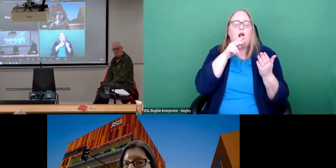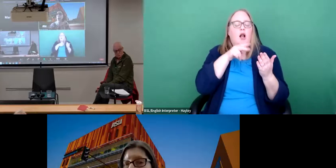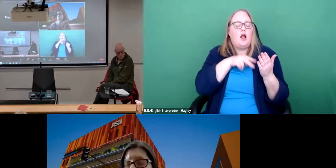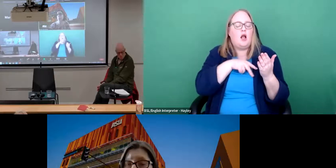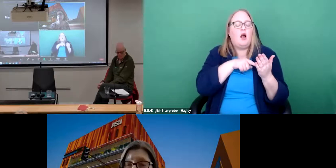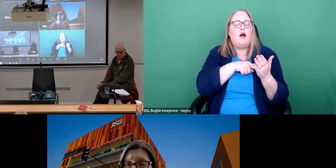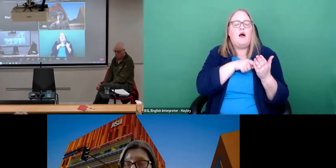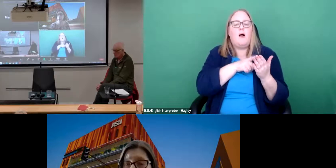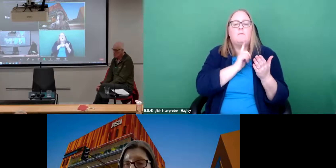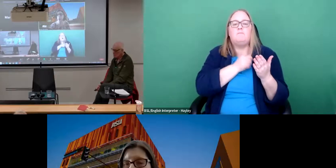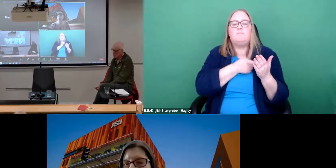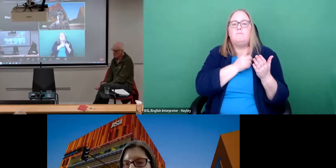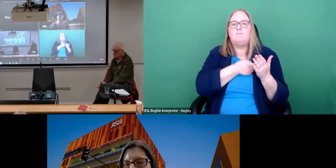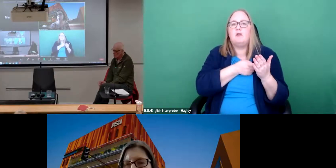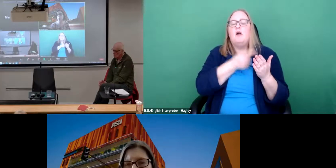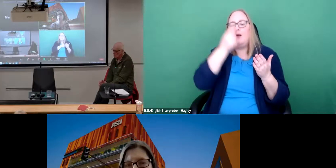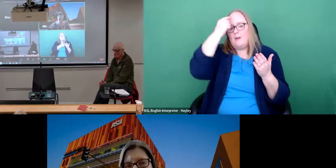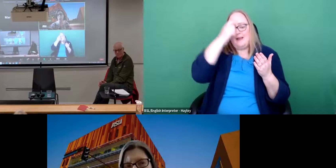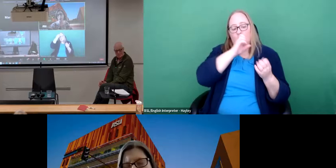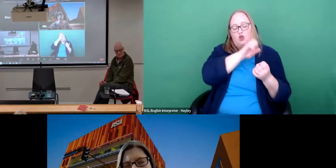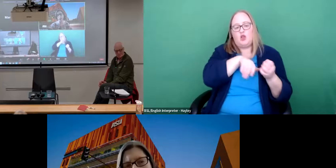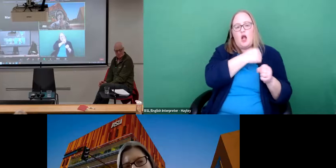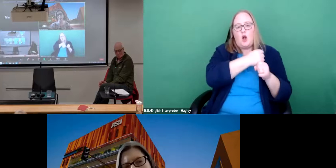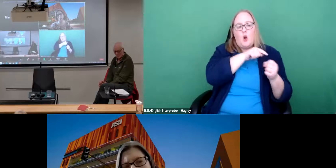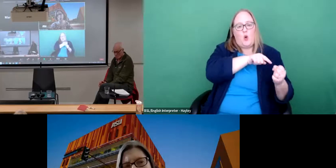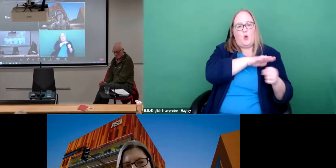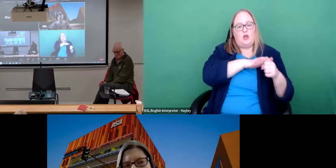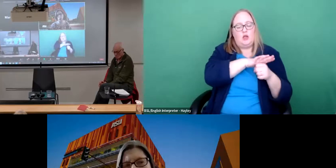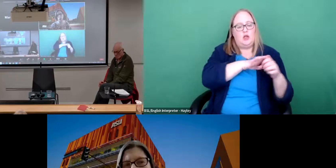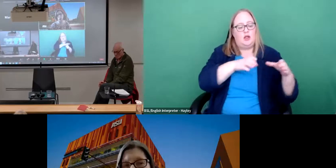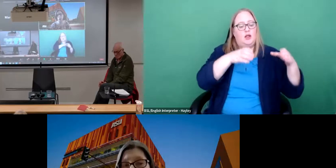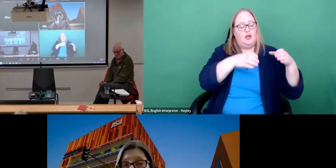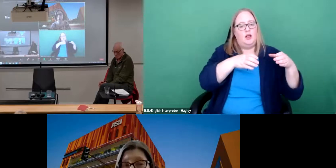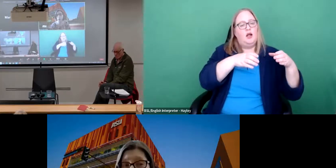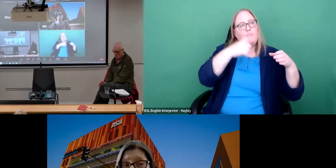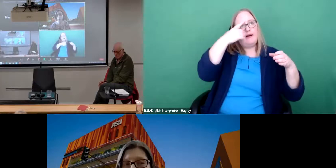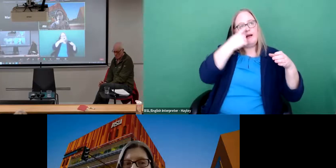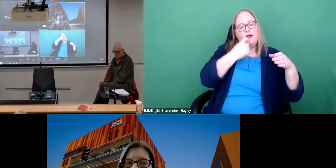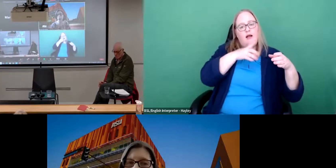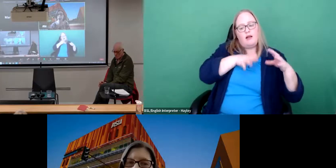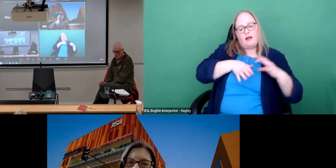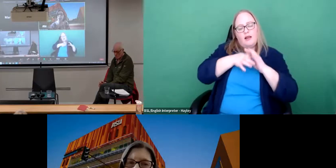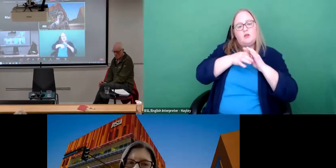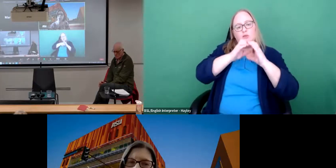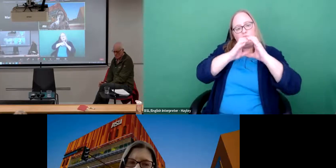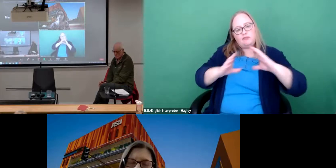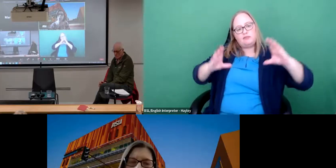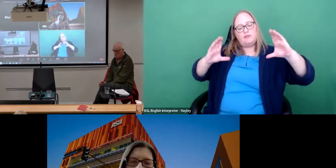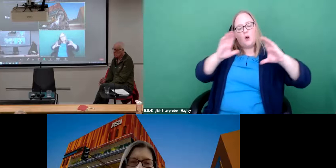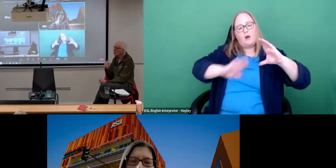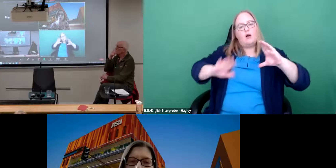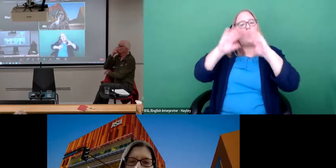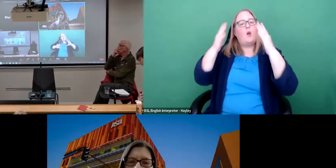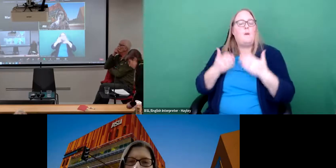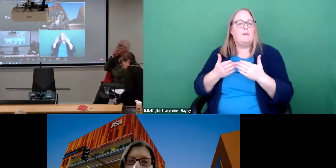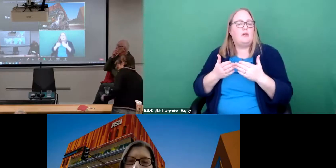way to think about Chicago's experience, to connect it to larger trends around the globe, and to think about solutions